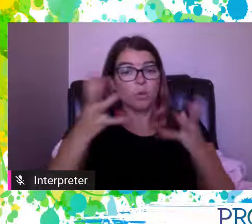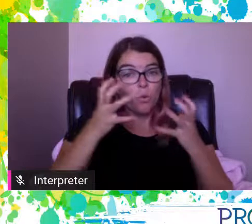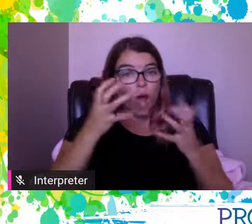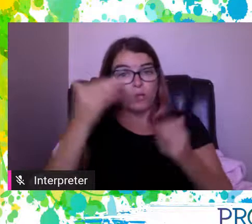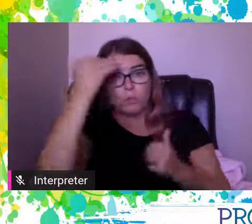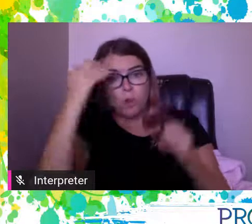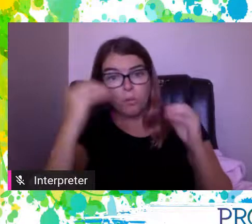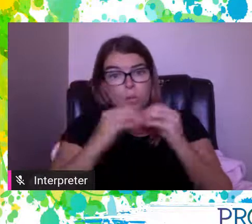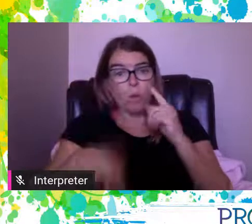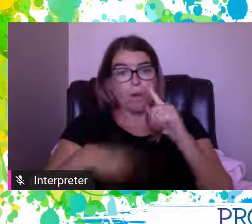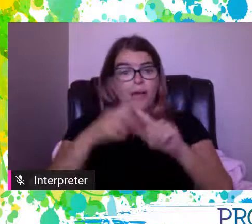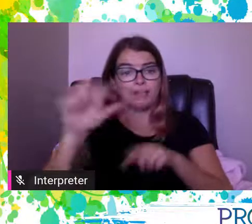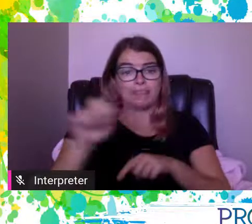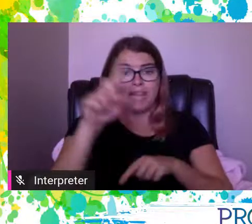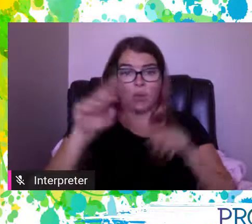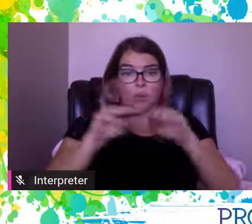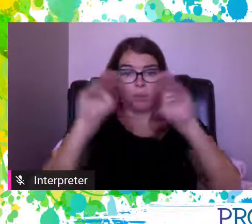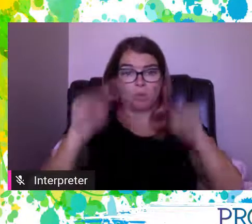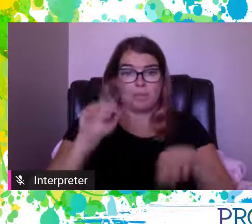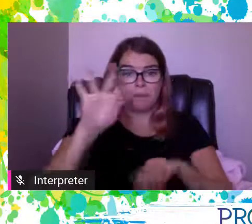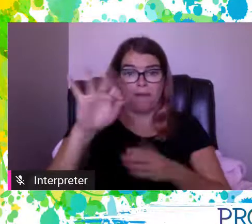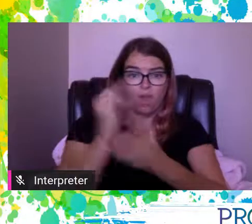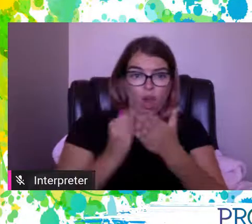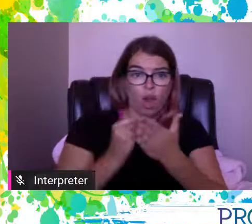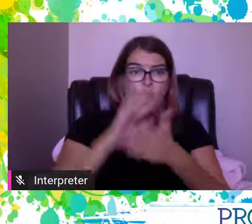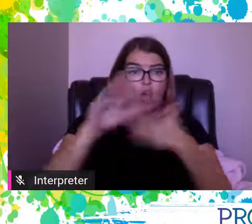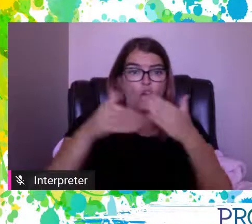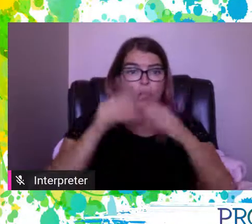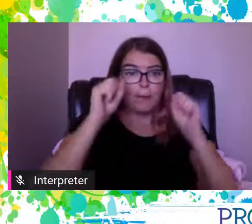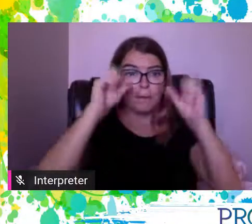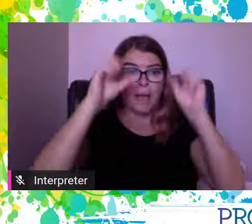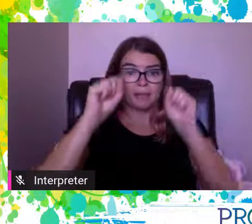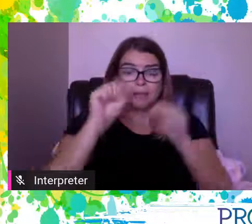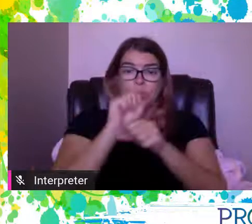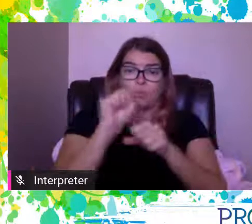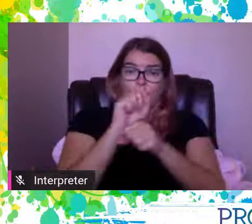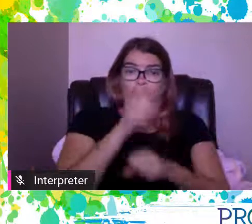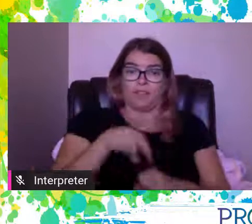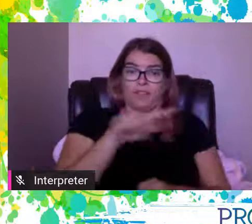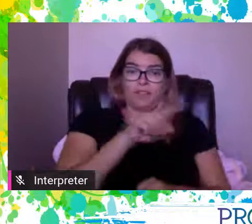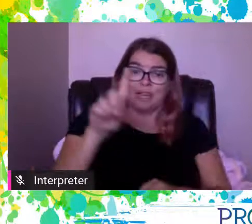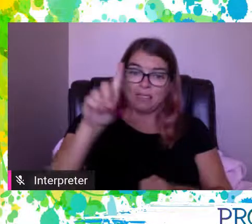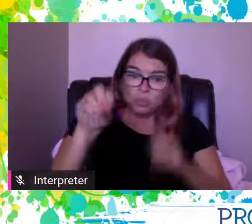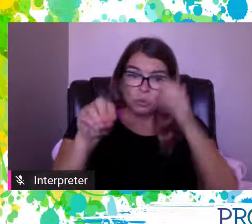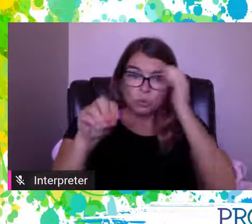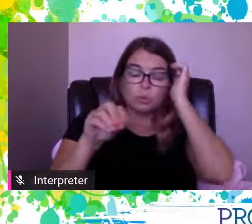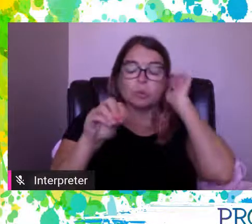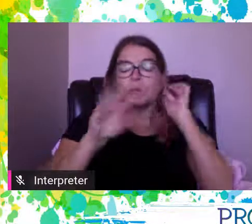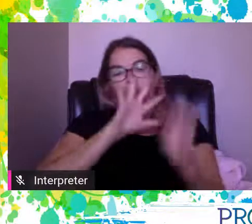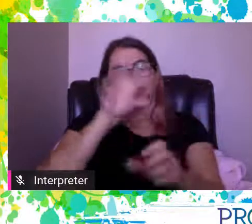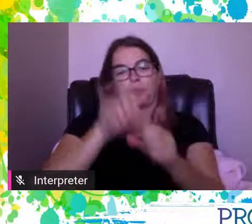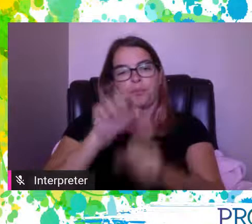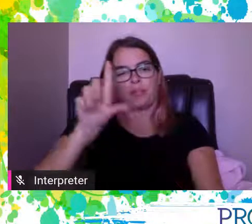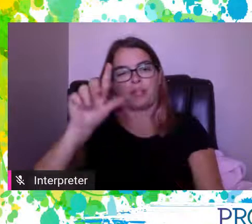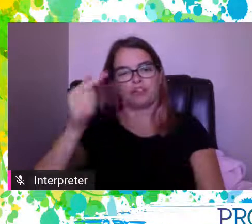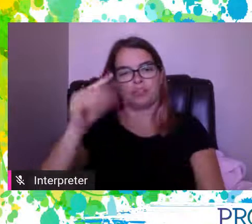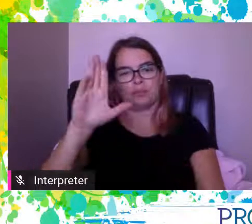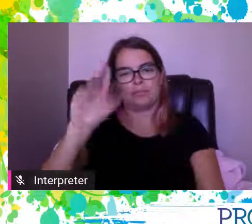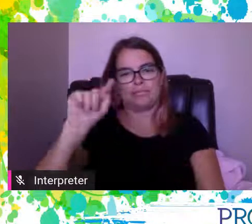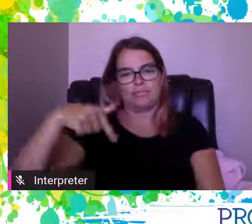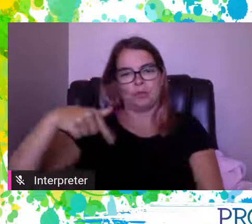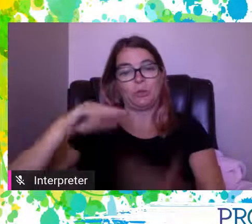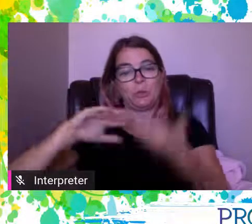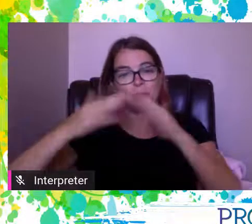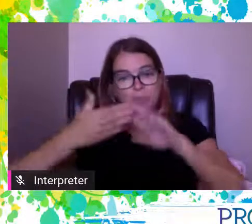Diego Museum of Art and what they're doing, all of the amazing work that they're doing as in the LGBTQ community, and then also just